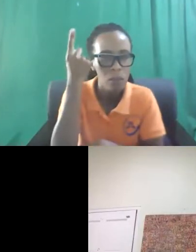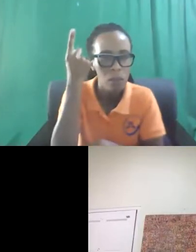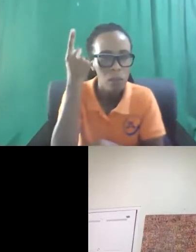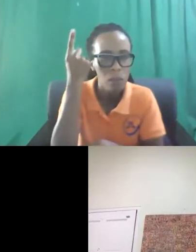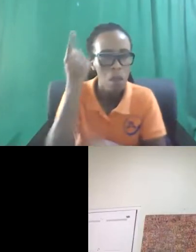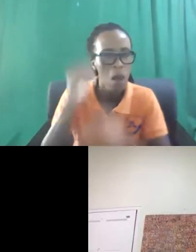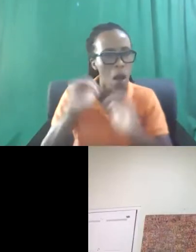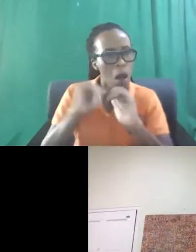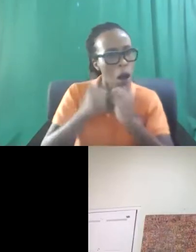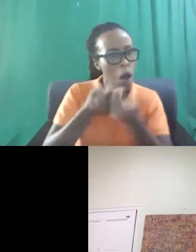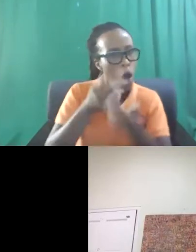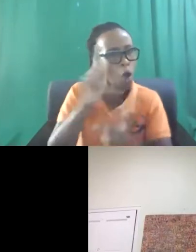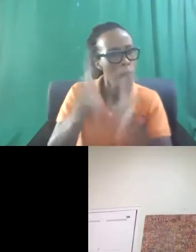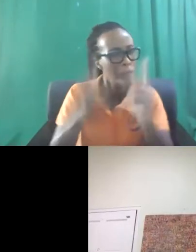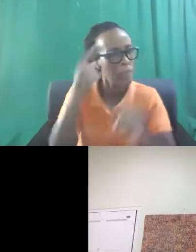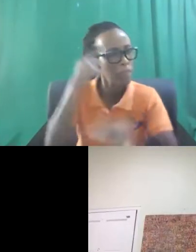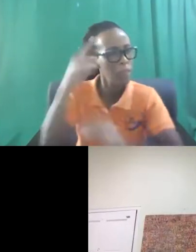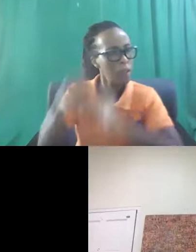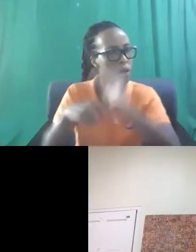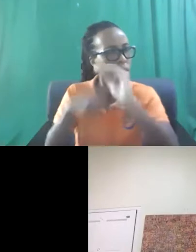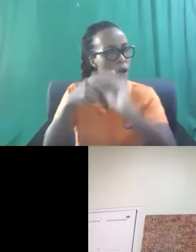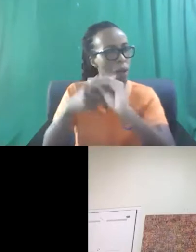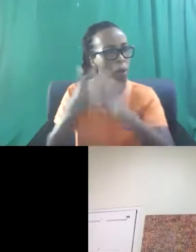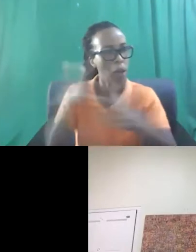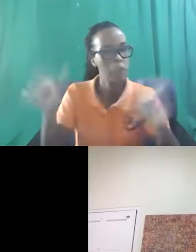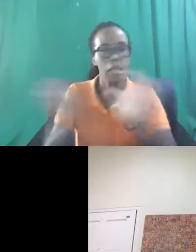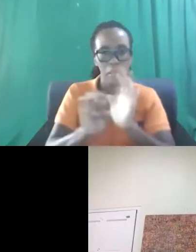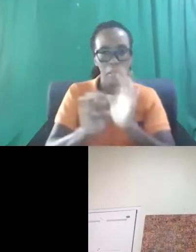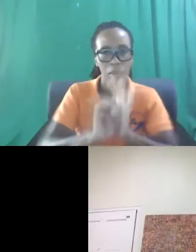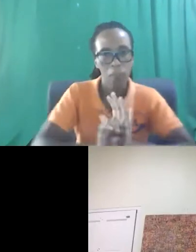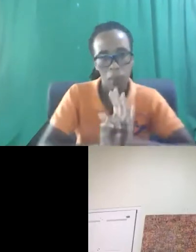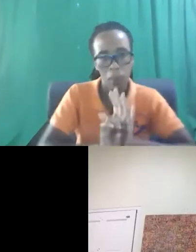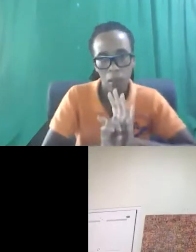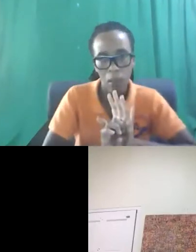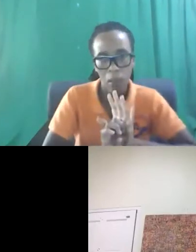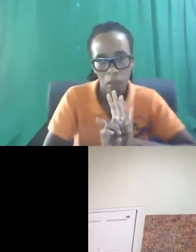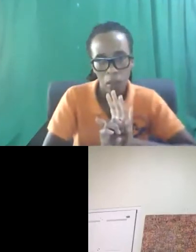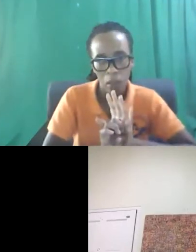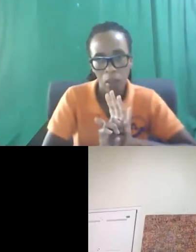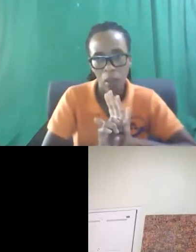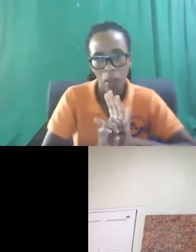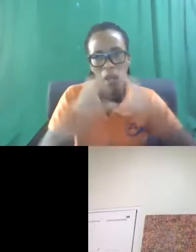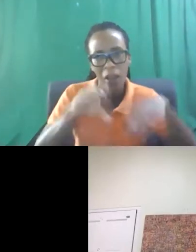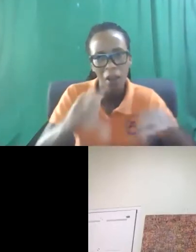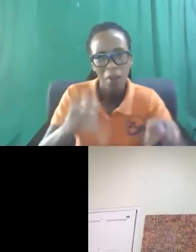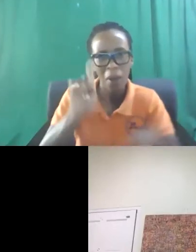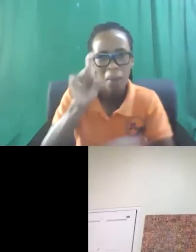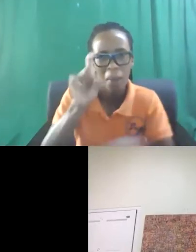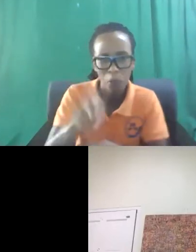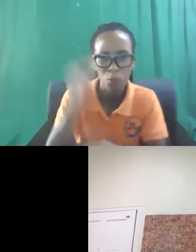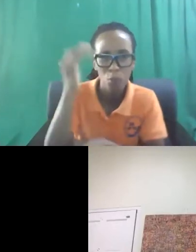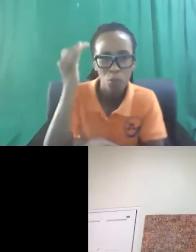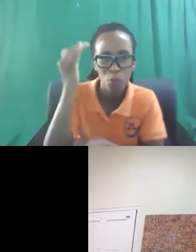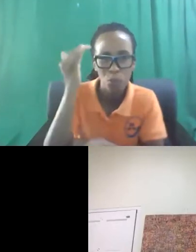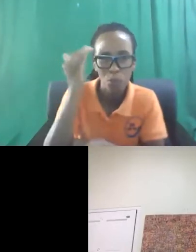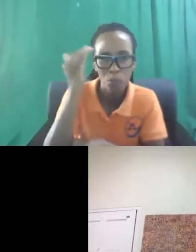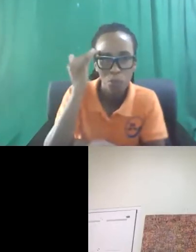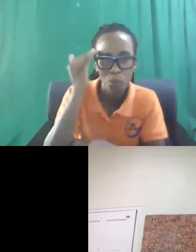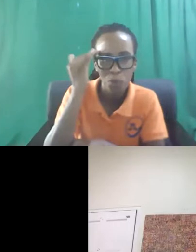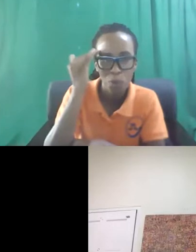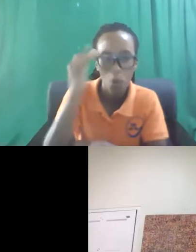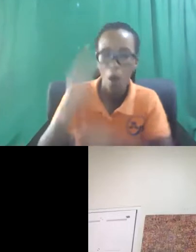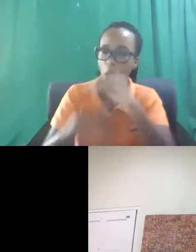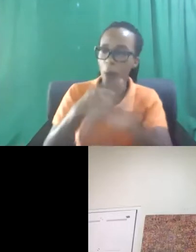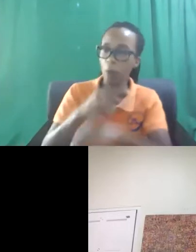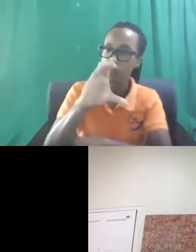think about languages. So, for example, if you're interested in the Caribbean, you have to know a little bit about Creole languages.